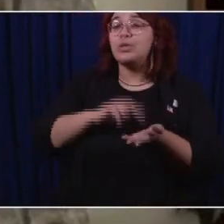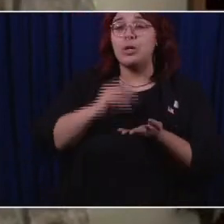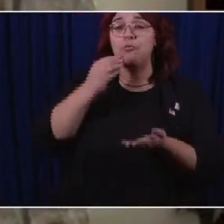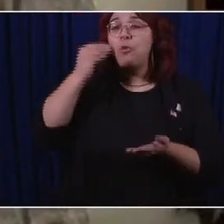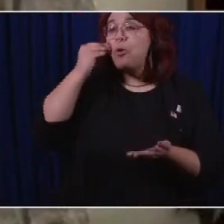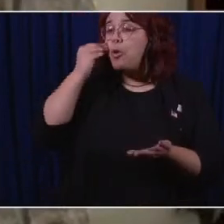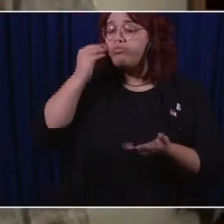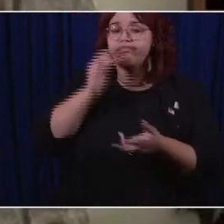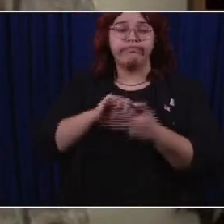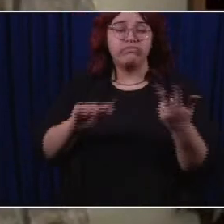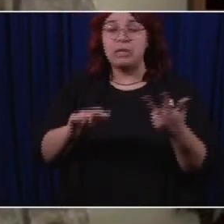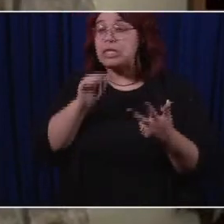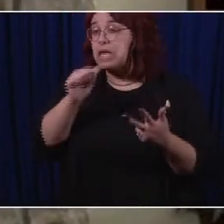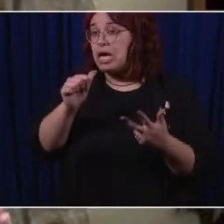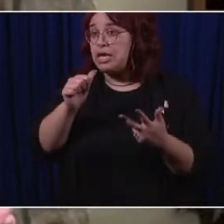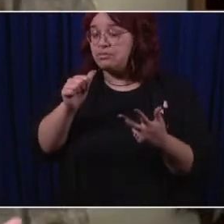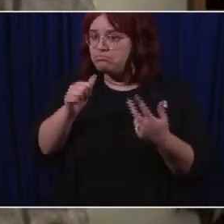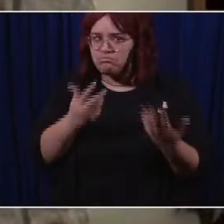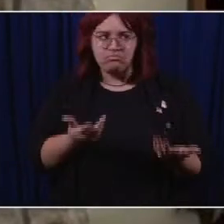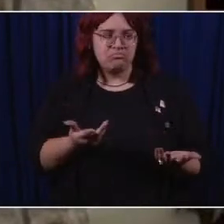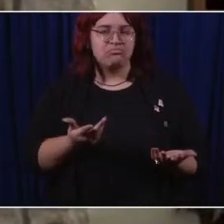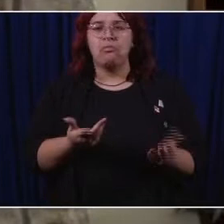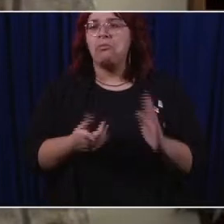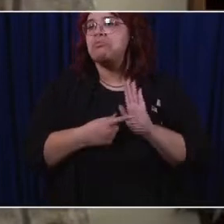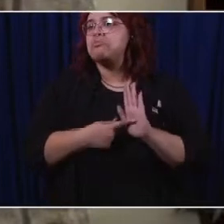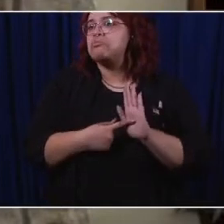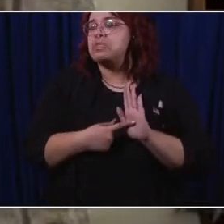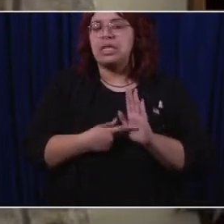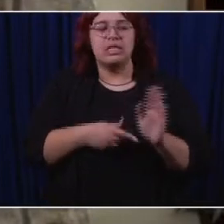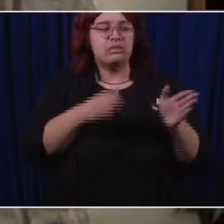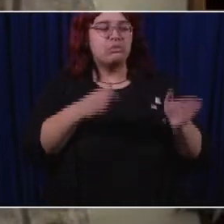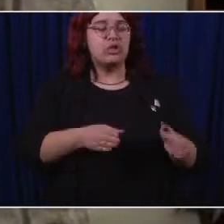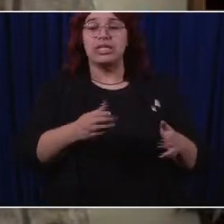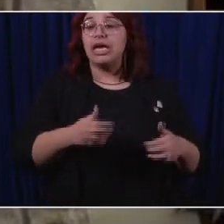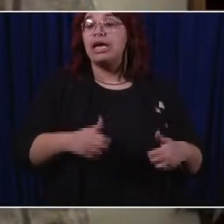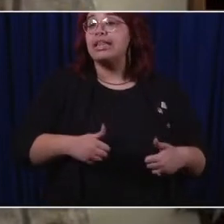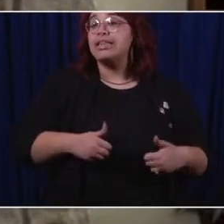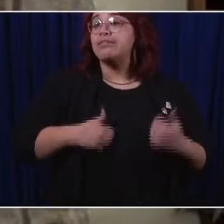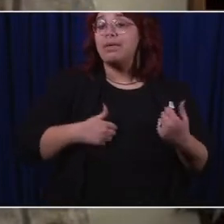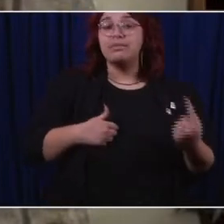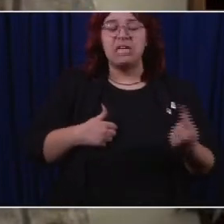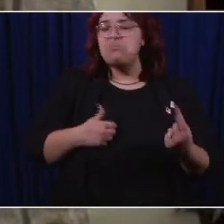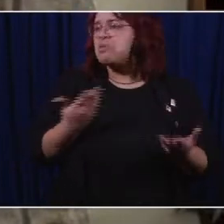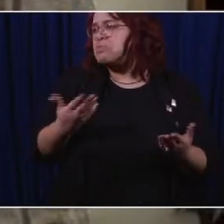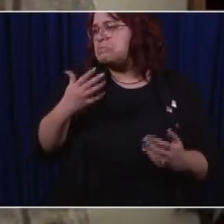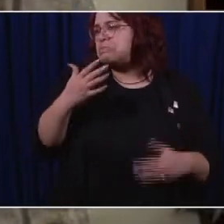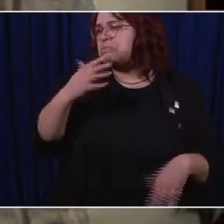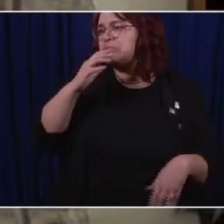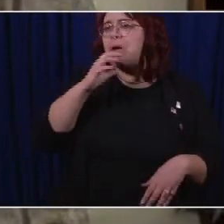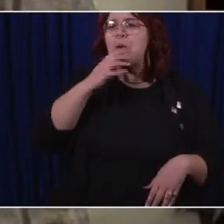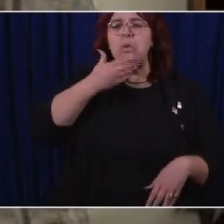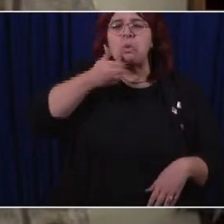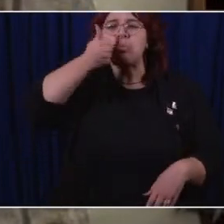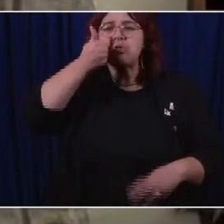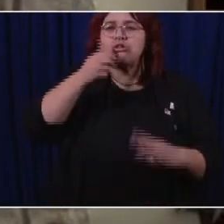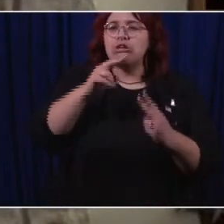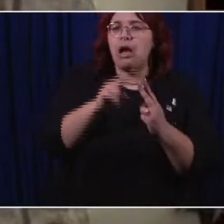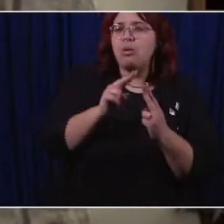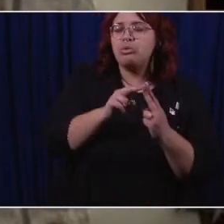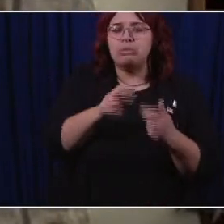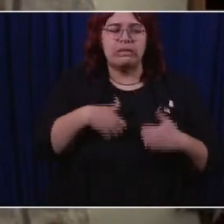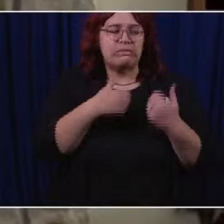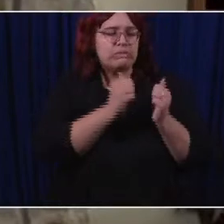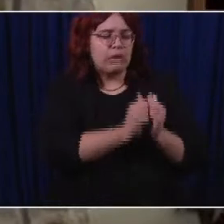that we're covering. But let's just say they live by themselves or elderly couple, and they really just can't get out. What are